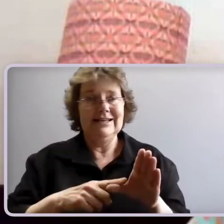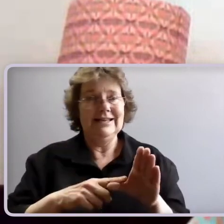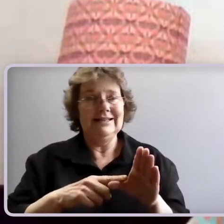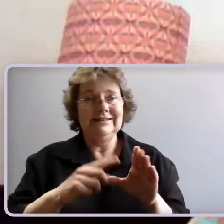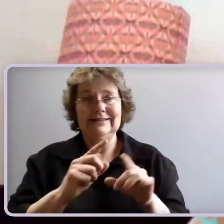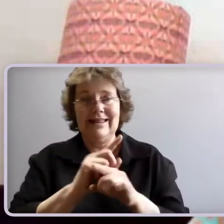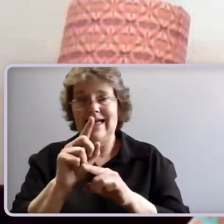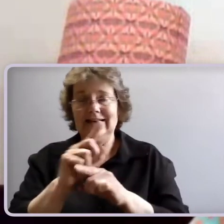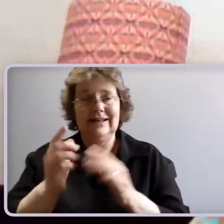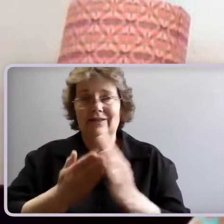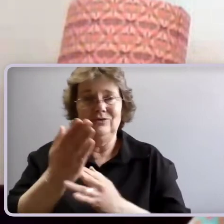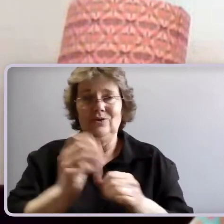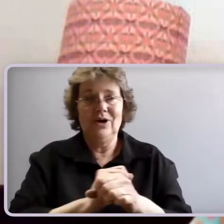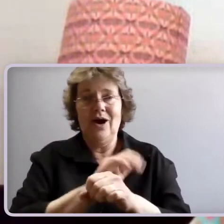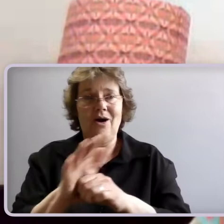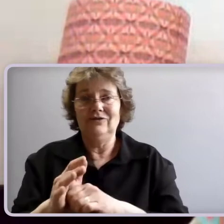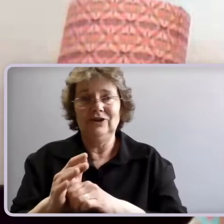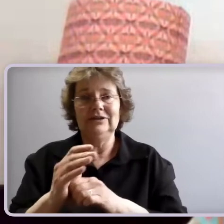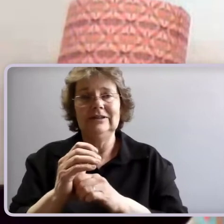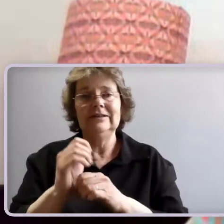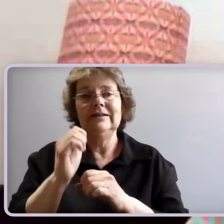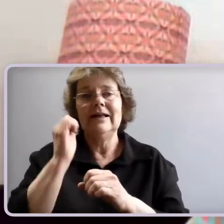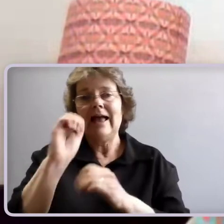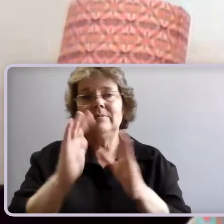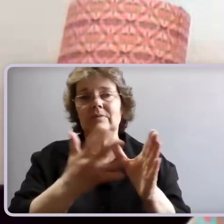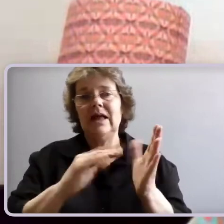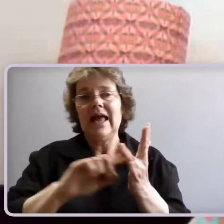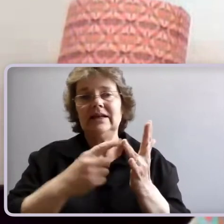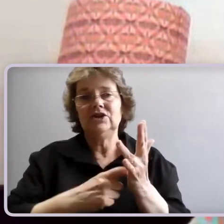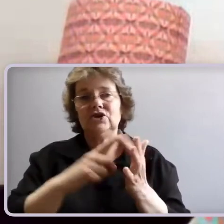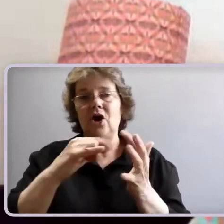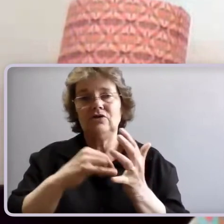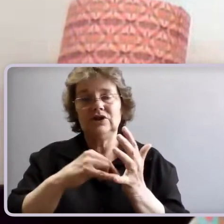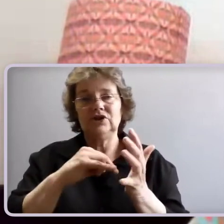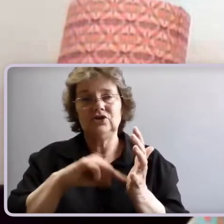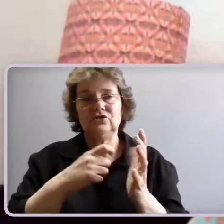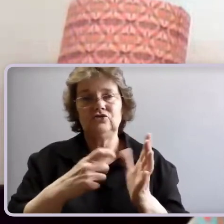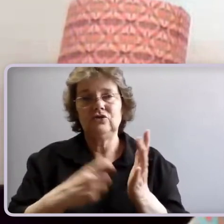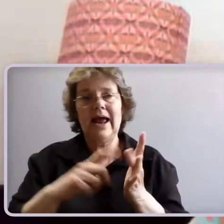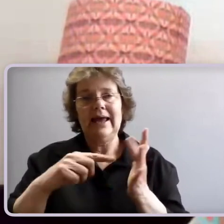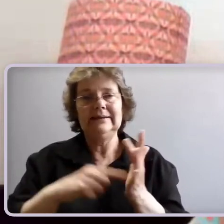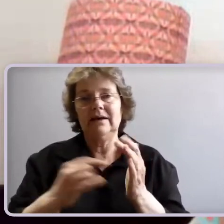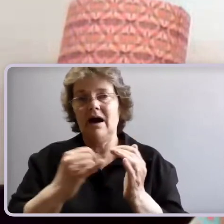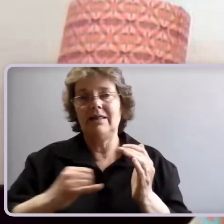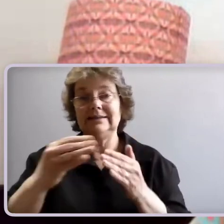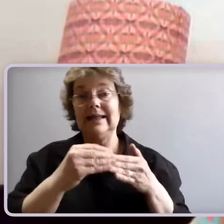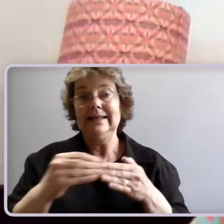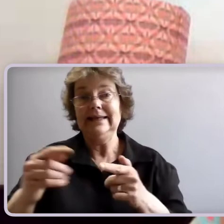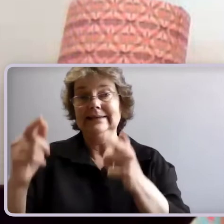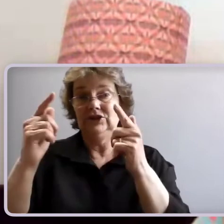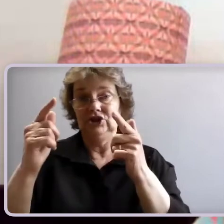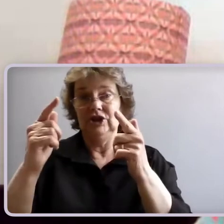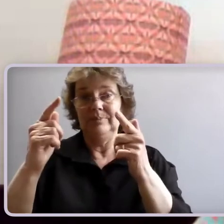the Aboriginal and Torres Strait Islander leadership of this country and the health services got together when the pandemic first started to